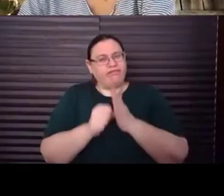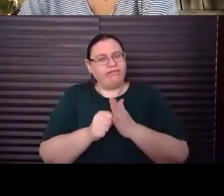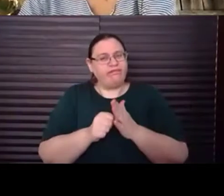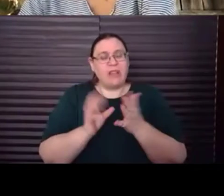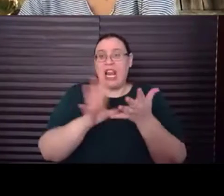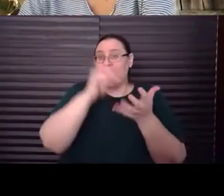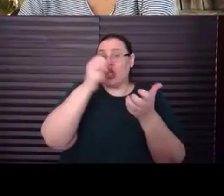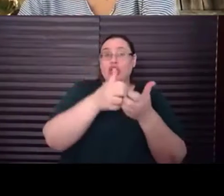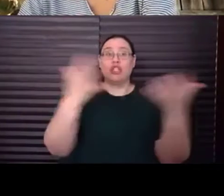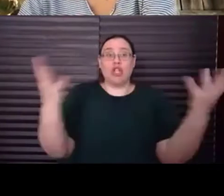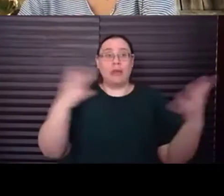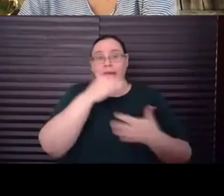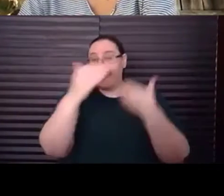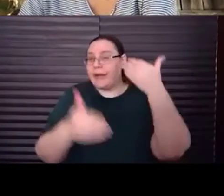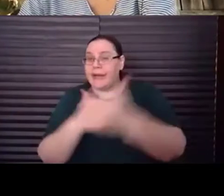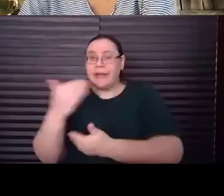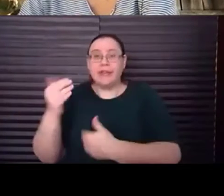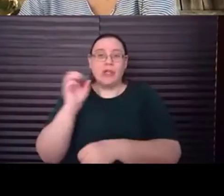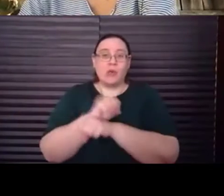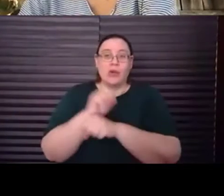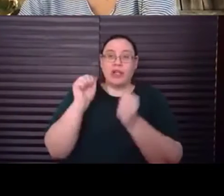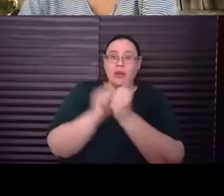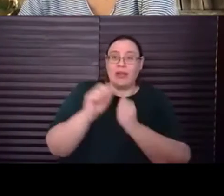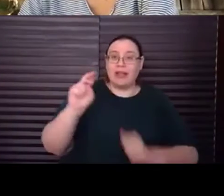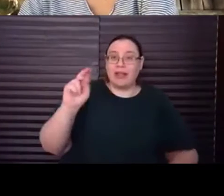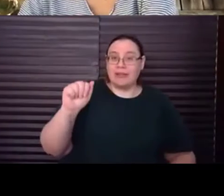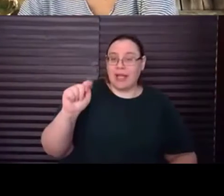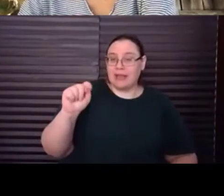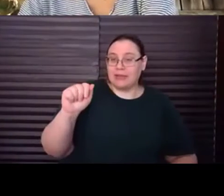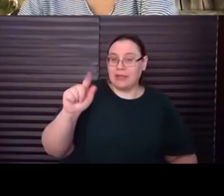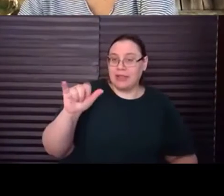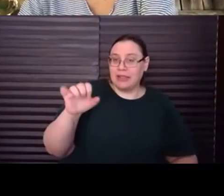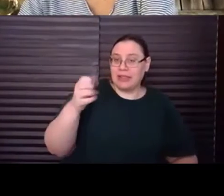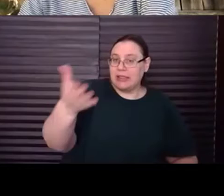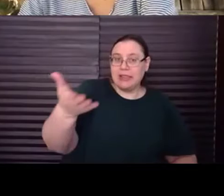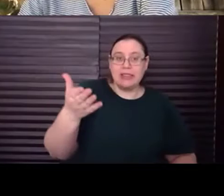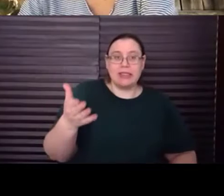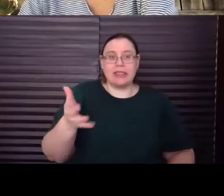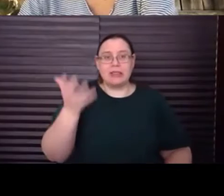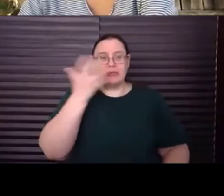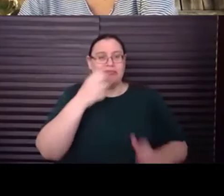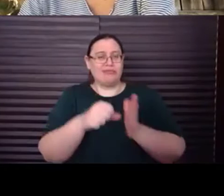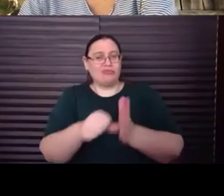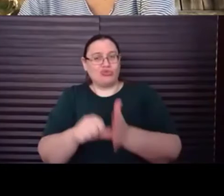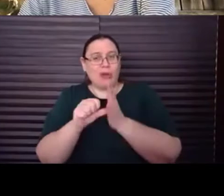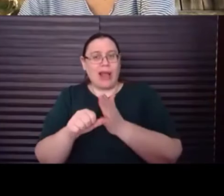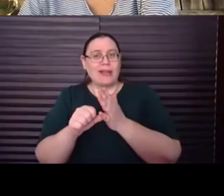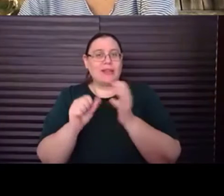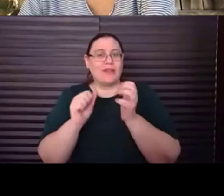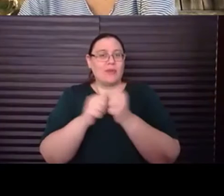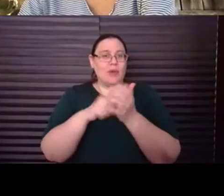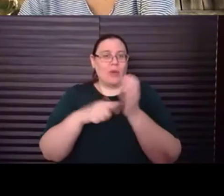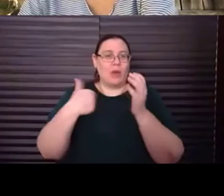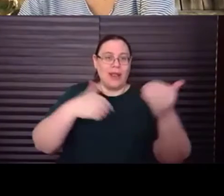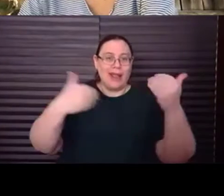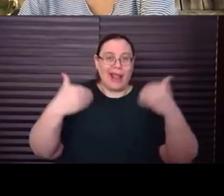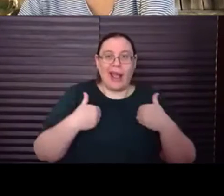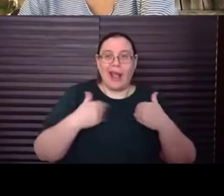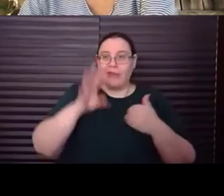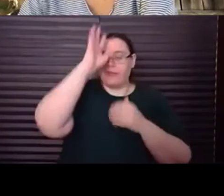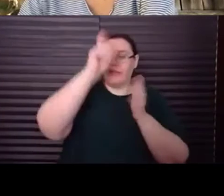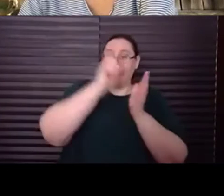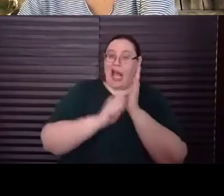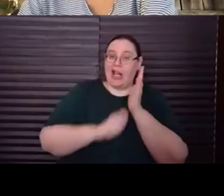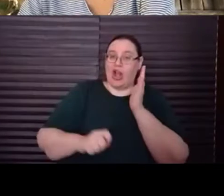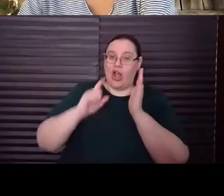much throughout it. Like even like working with Natalie, like, you know, like it was very impressive. Like with the stuff that we had, we wrote